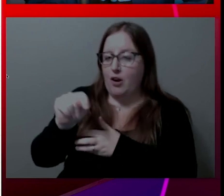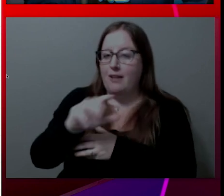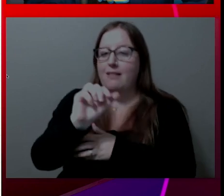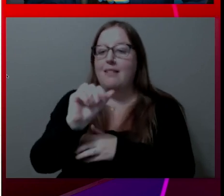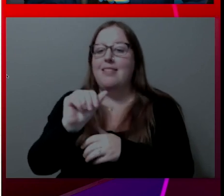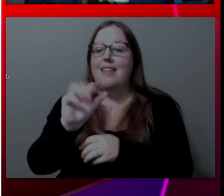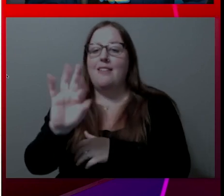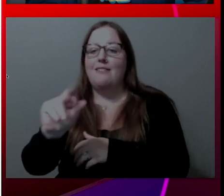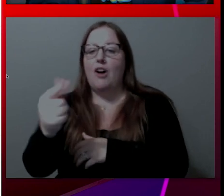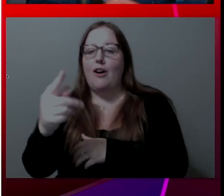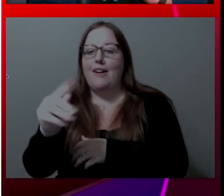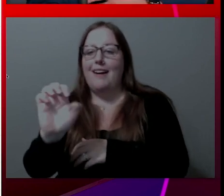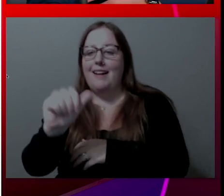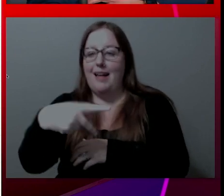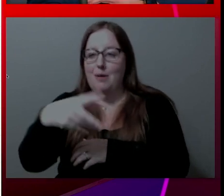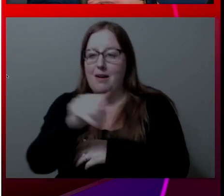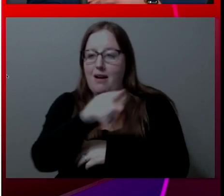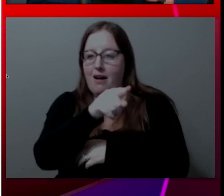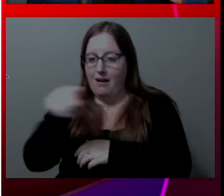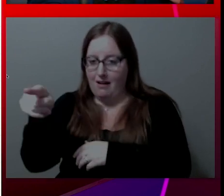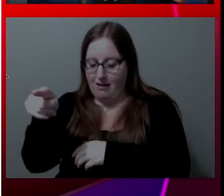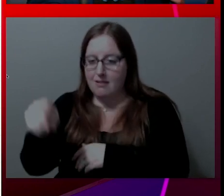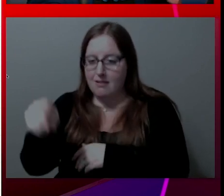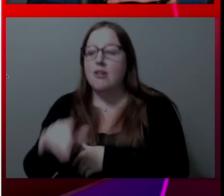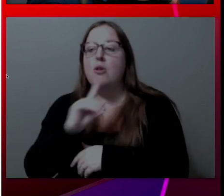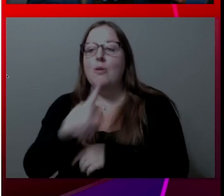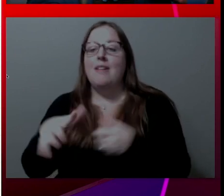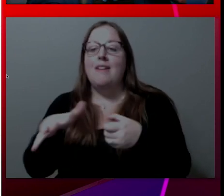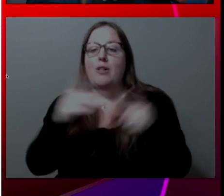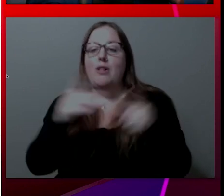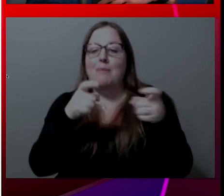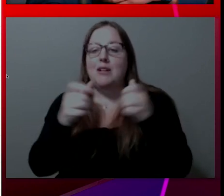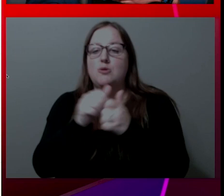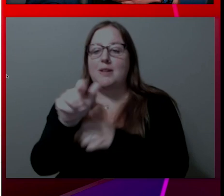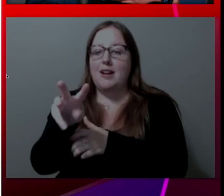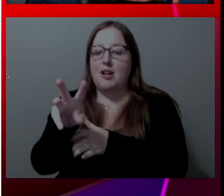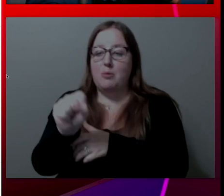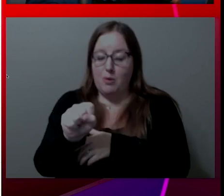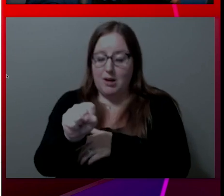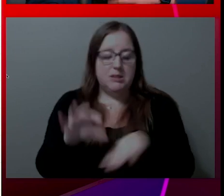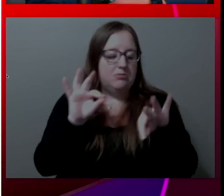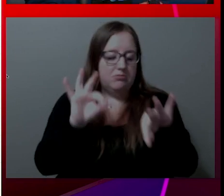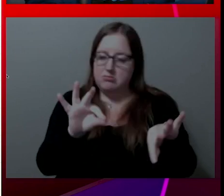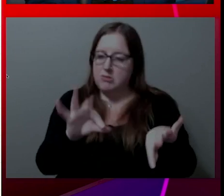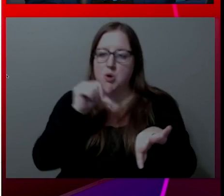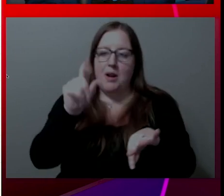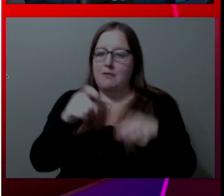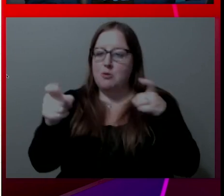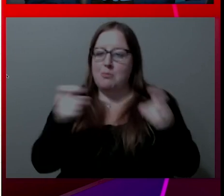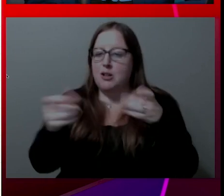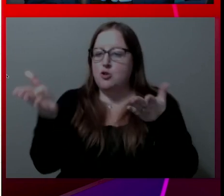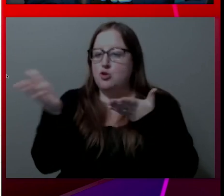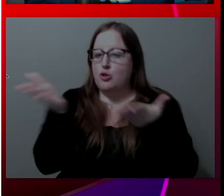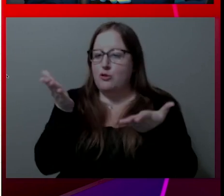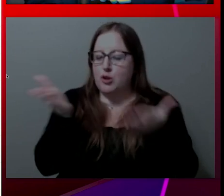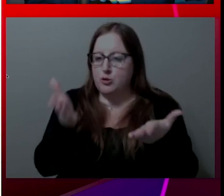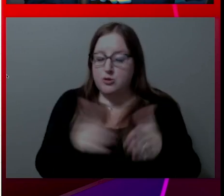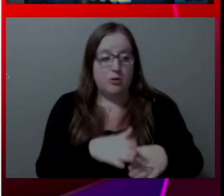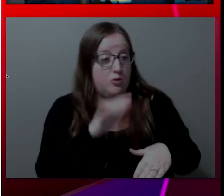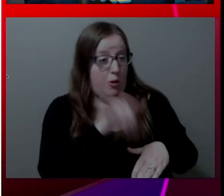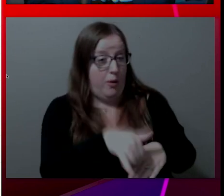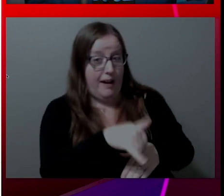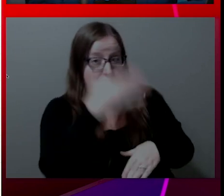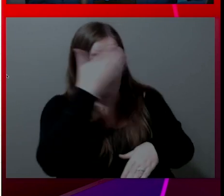of API nodes living in Fargate, which are all fully managed with AWS, which is great. No need to manage servers. And so this is the front